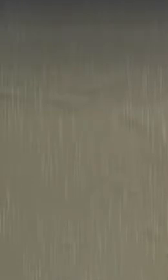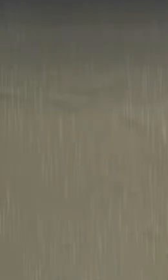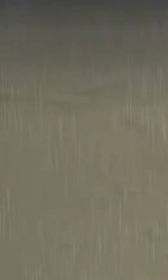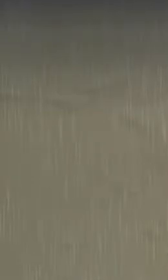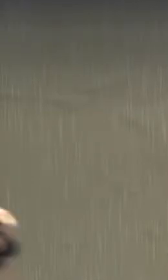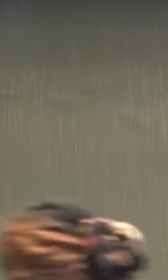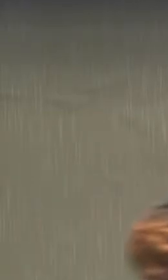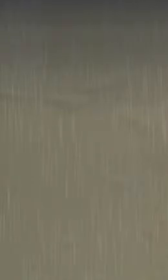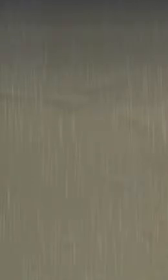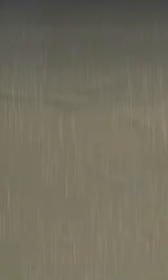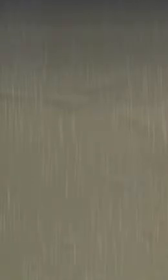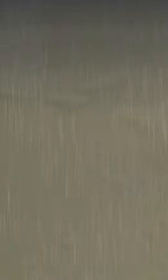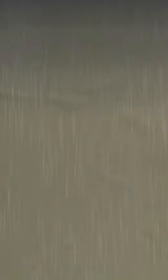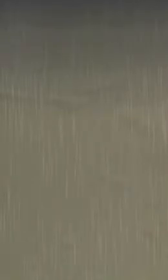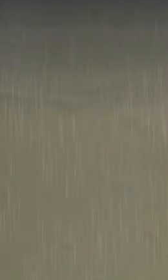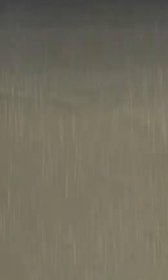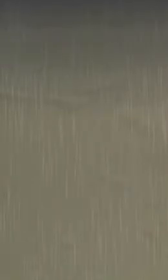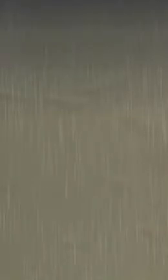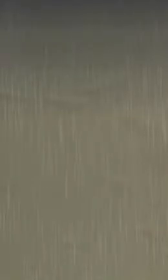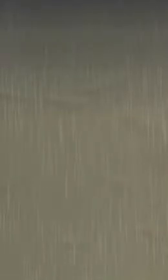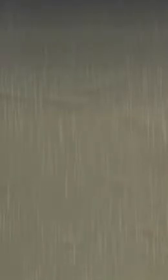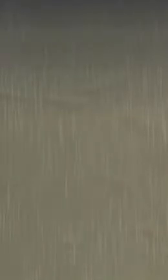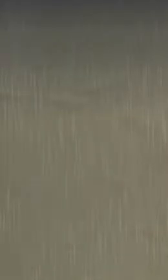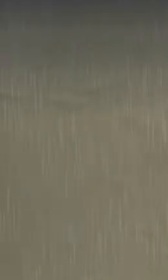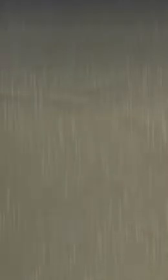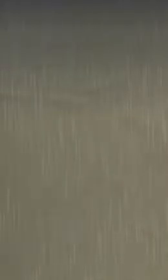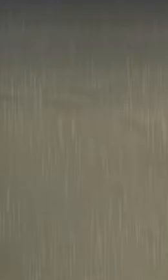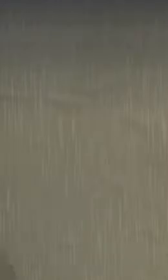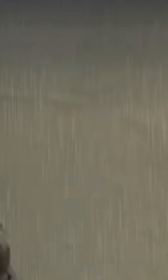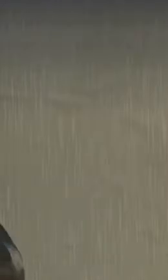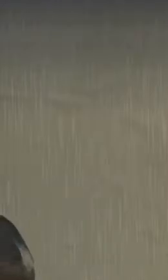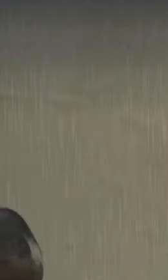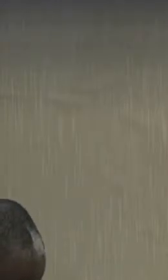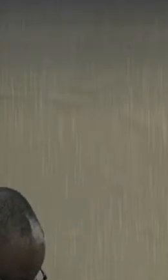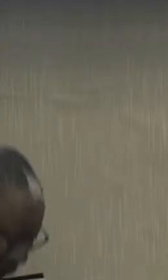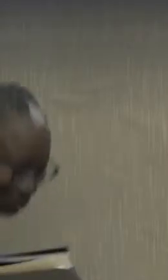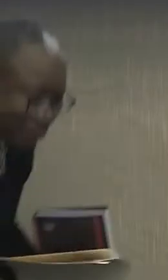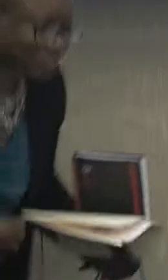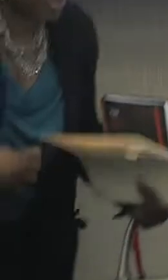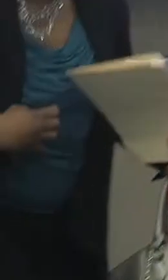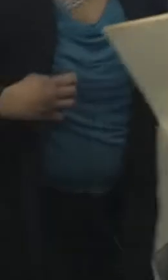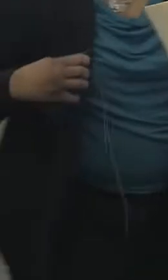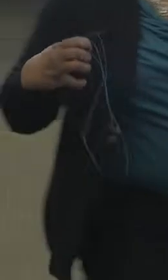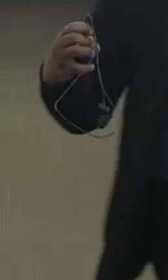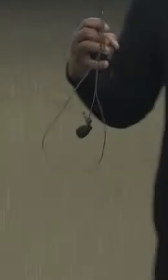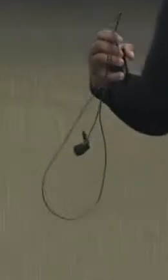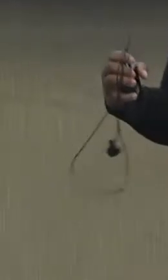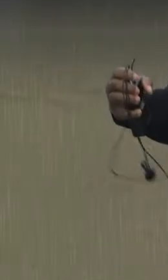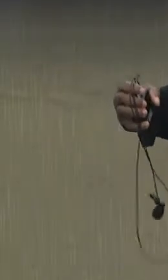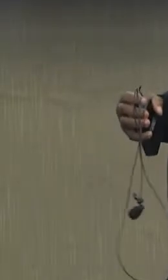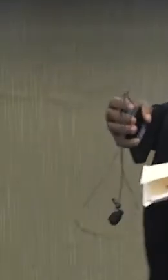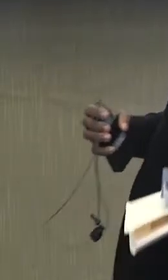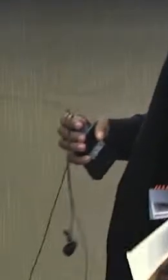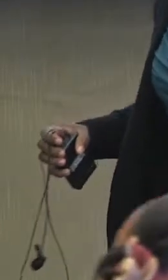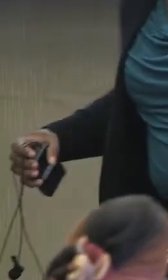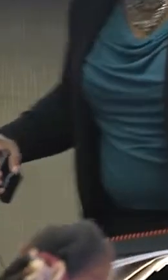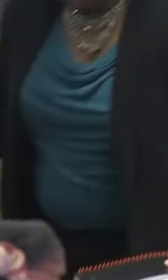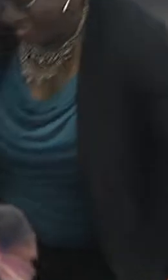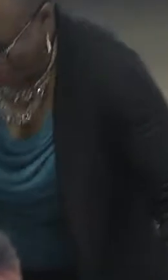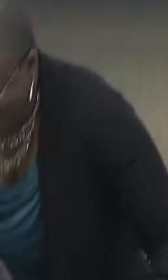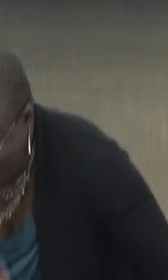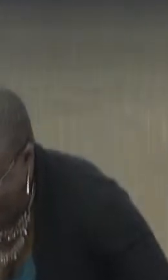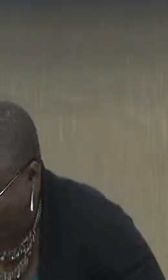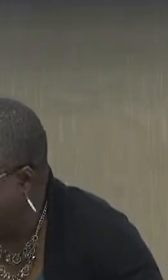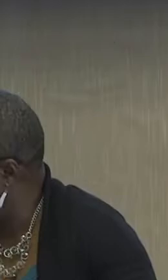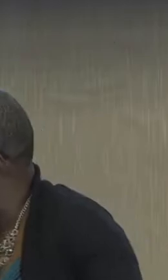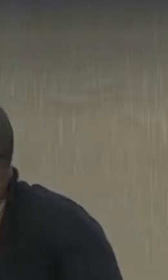of 16 and continued it this year and expect to continue it next year. The goal of the